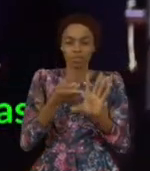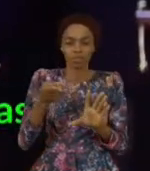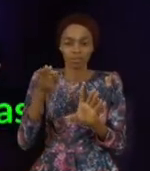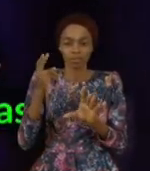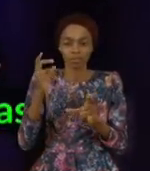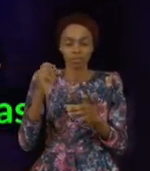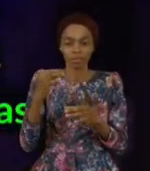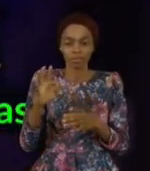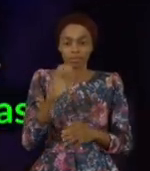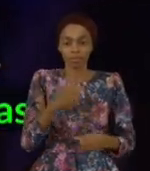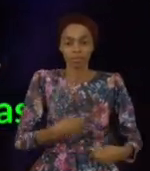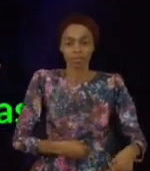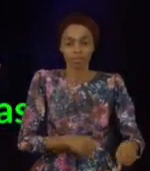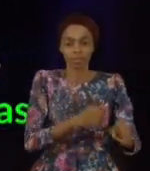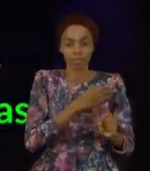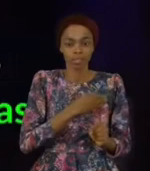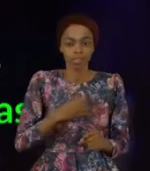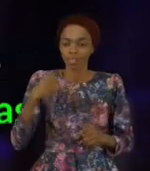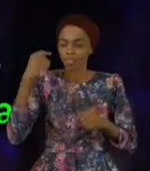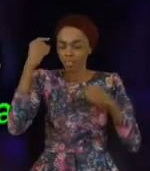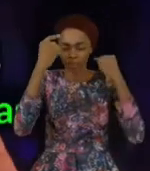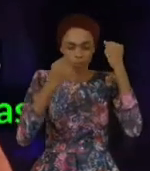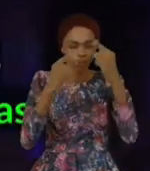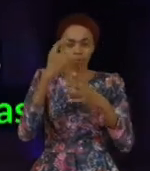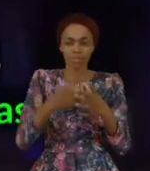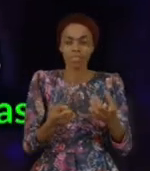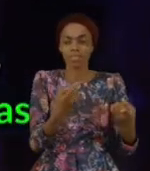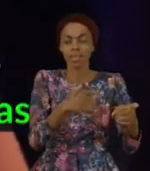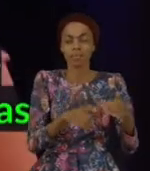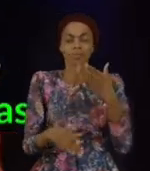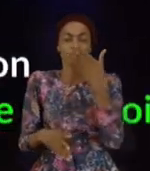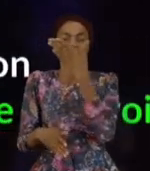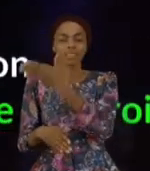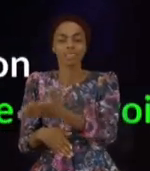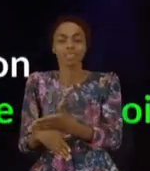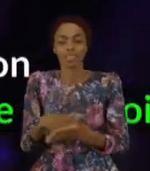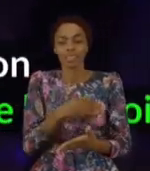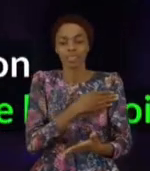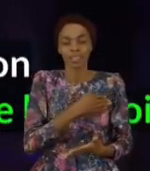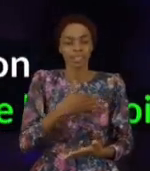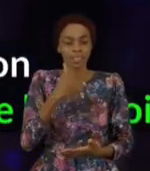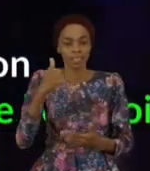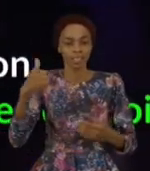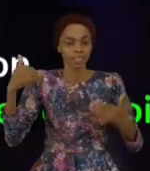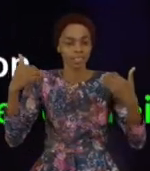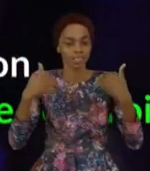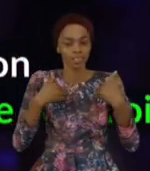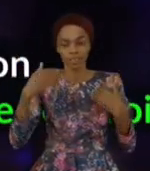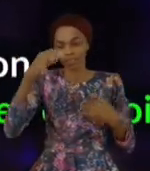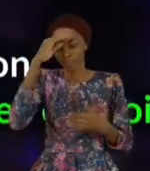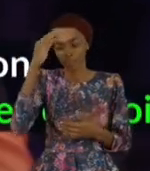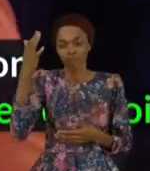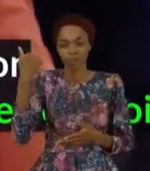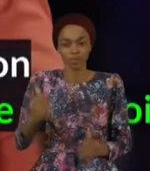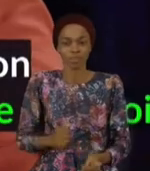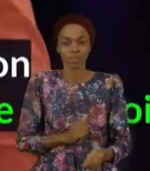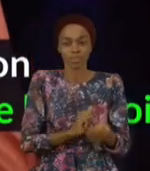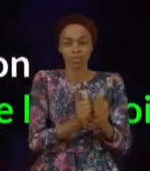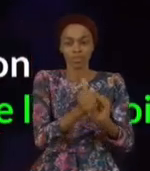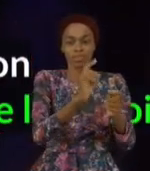and wondered what's happening there. A young man was running from in